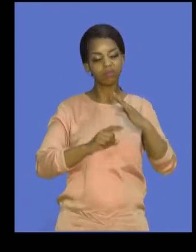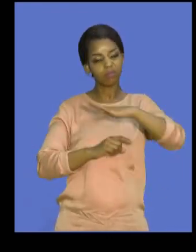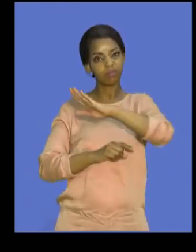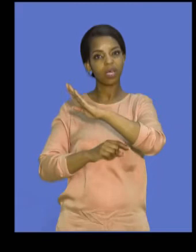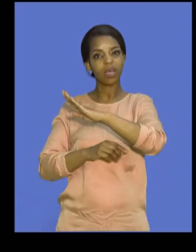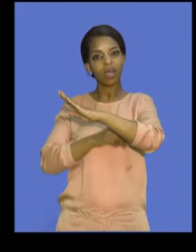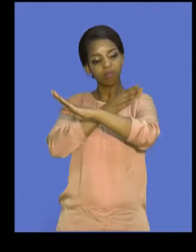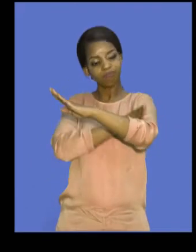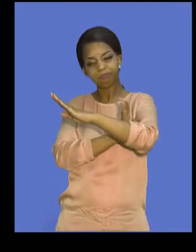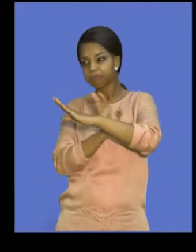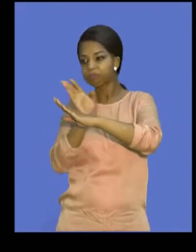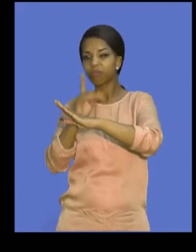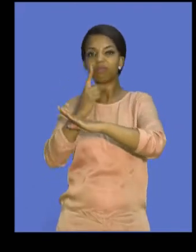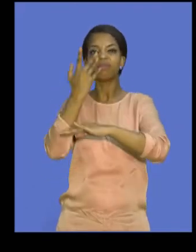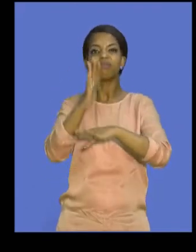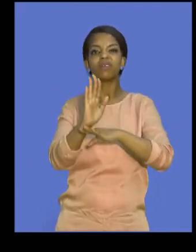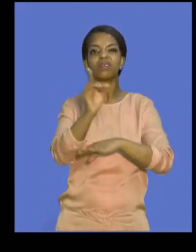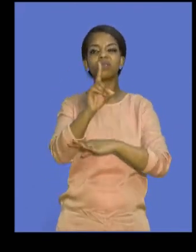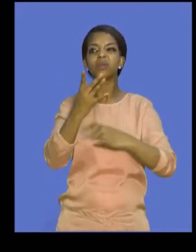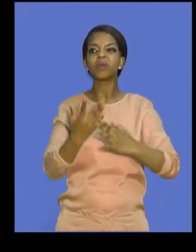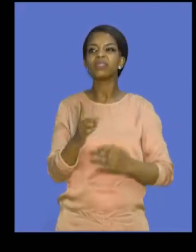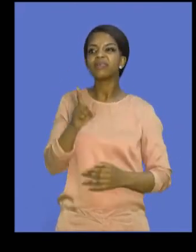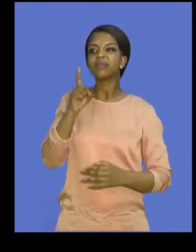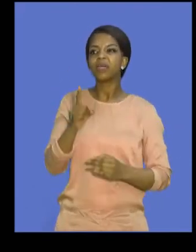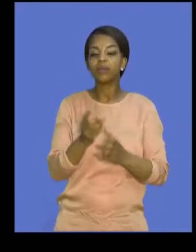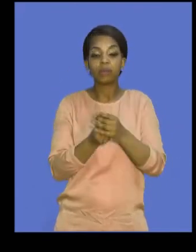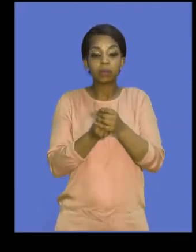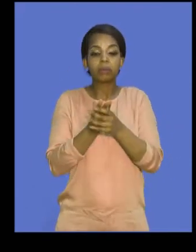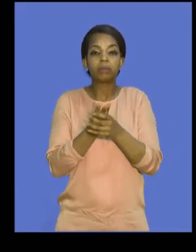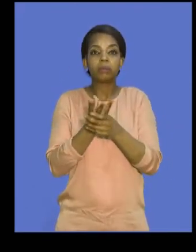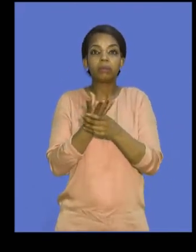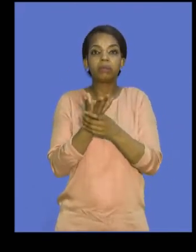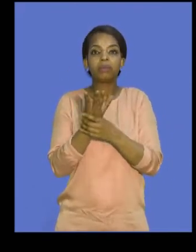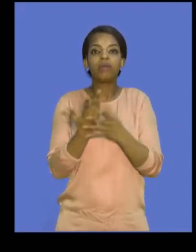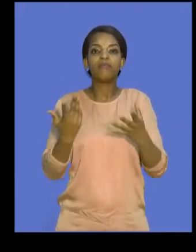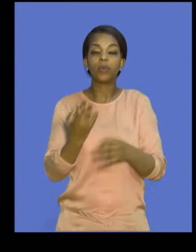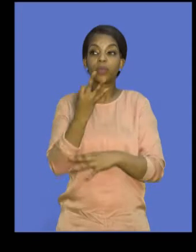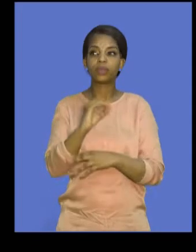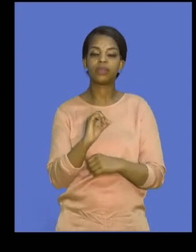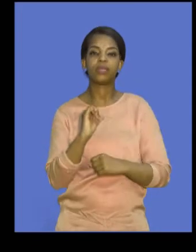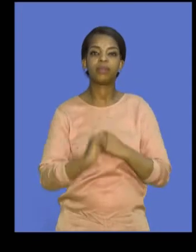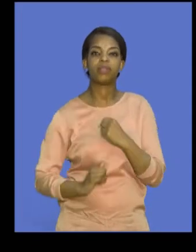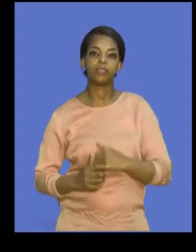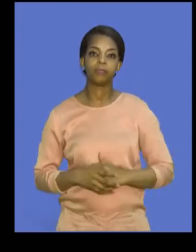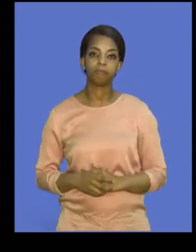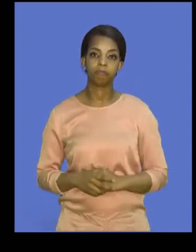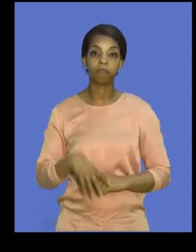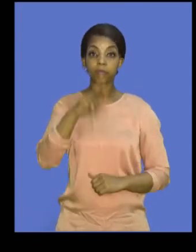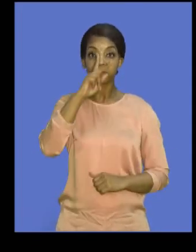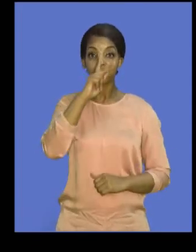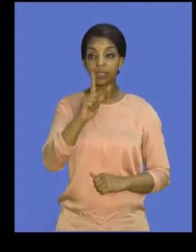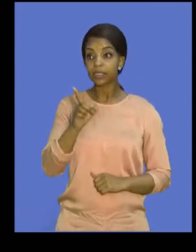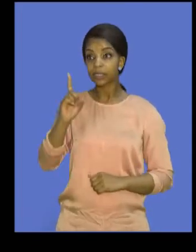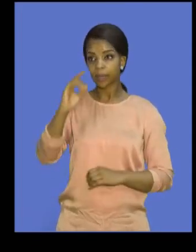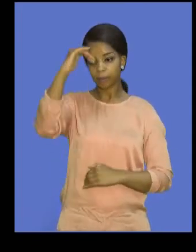of different babies for 30 months. So as you can see on this particular graph that I have here, on the x-axis here,